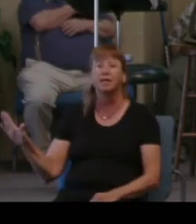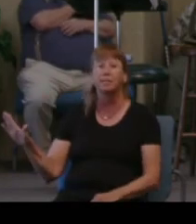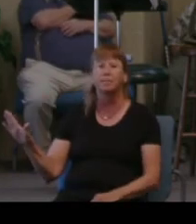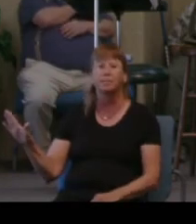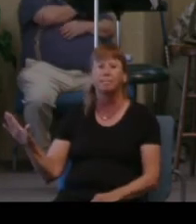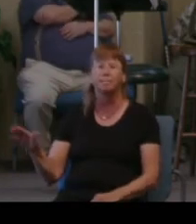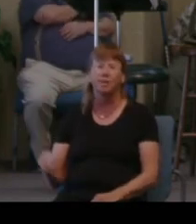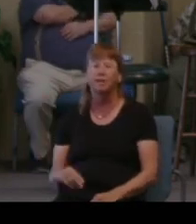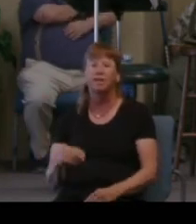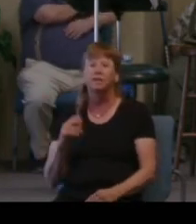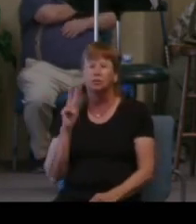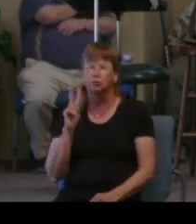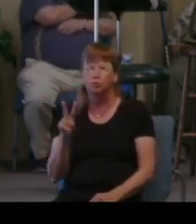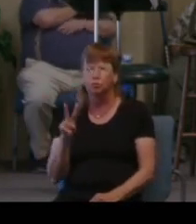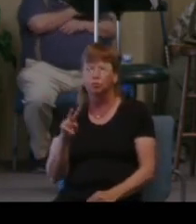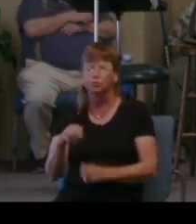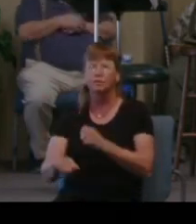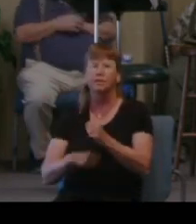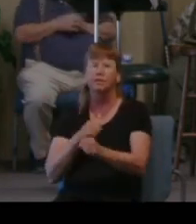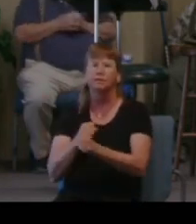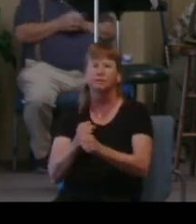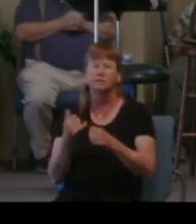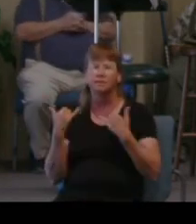freshman. And this last semester, he